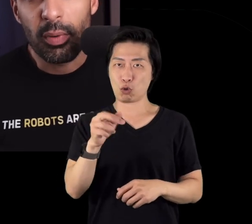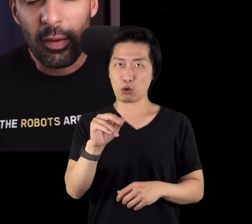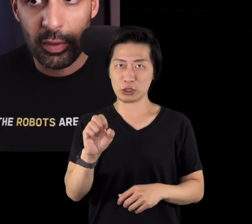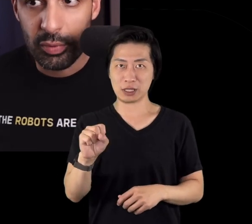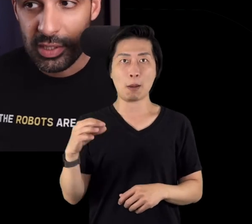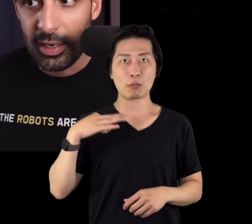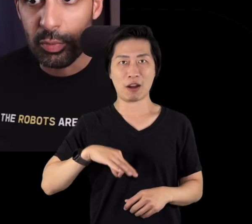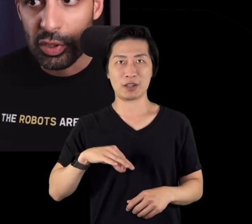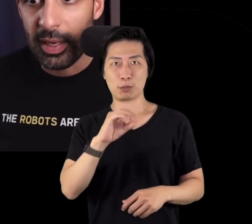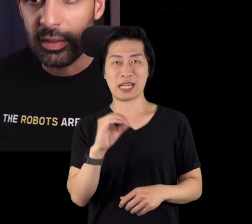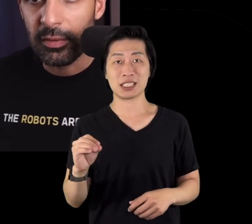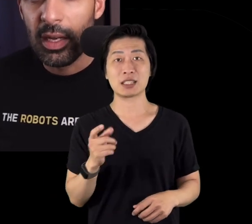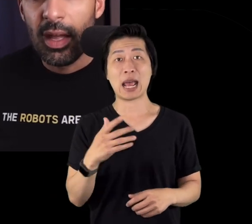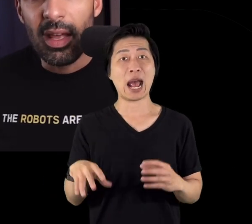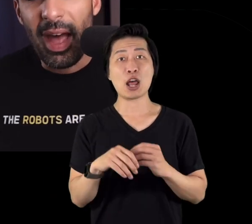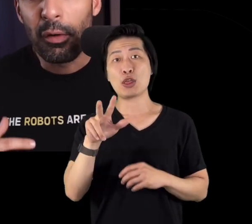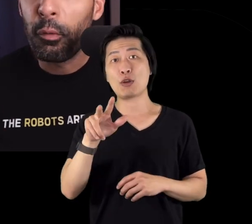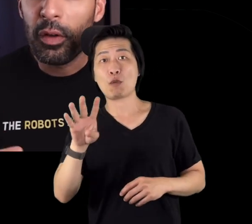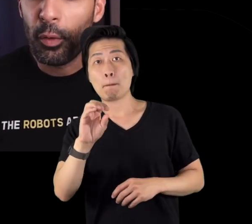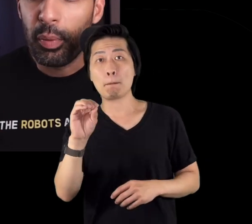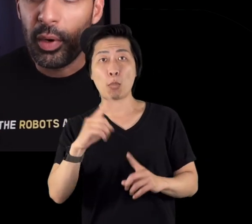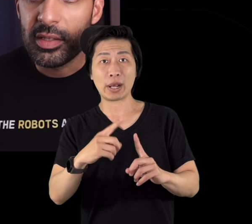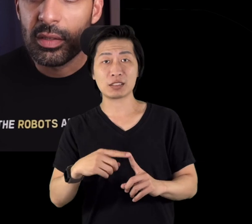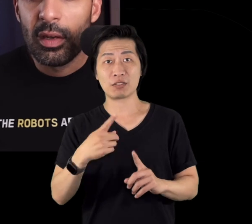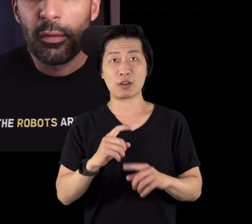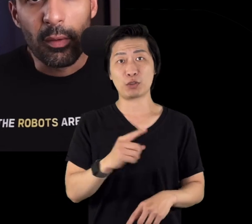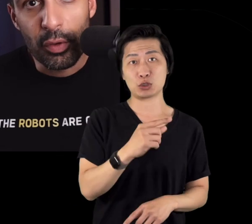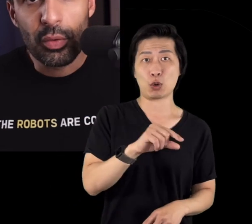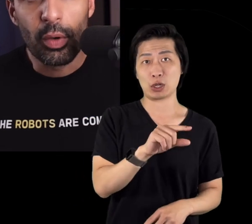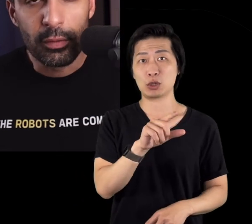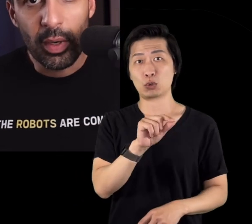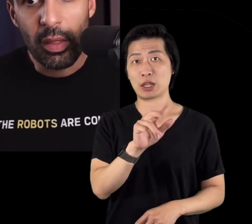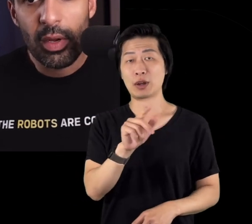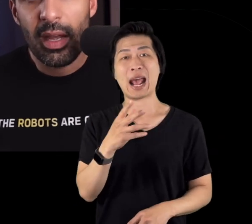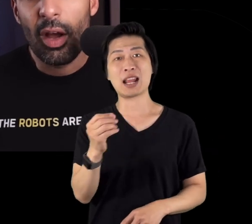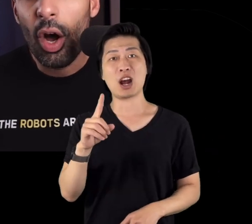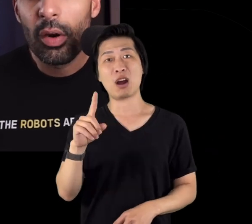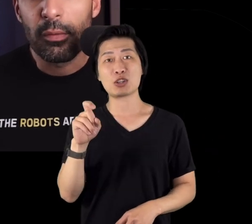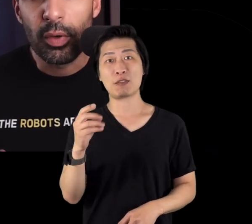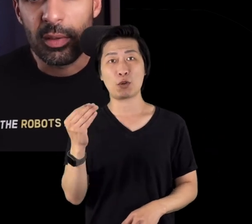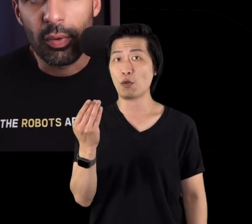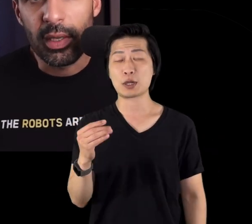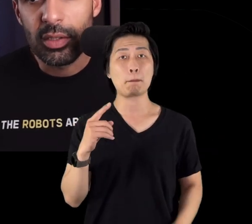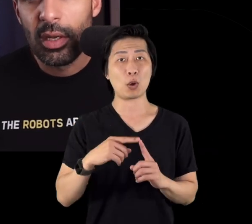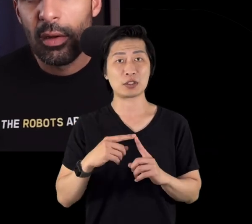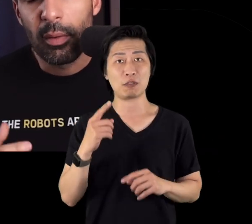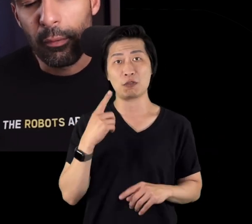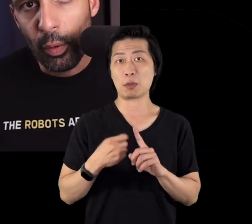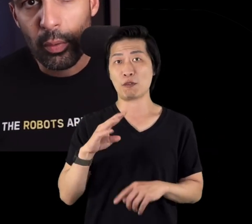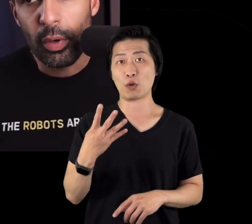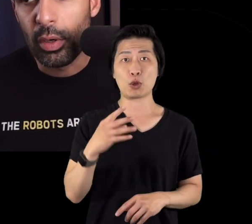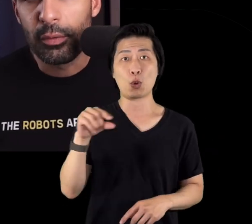gross profit percentage perspective. They've added 44 points from the first quarter of 23 and 114 points